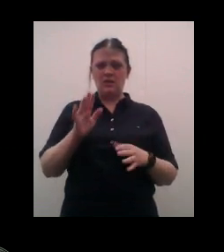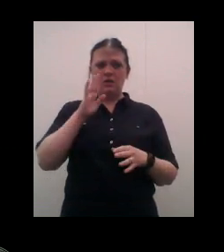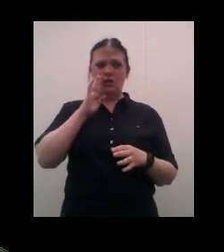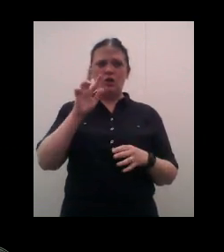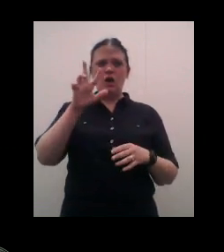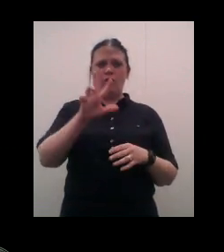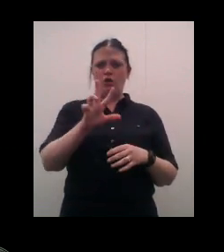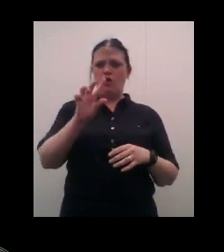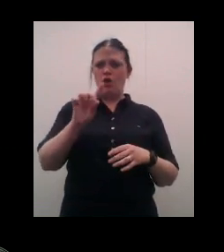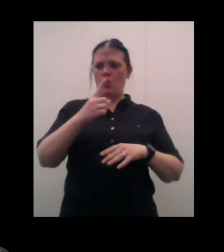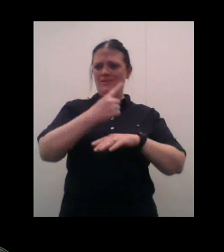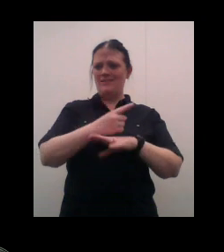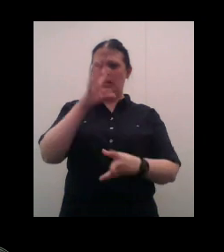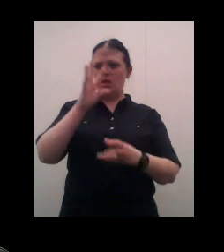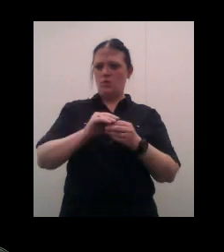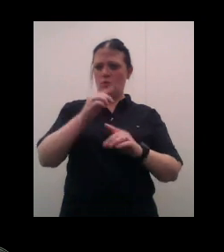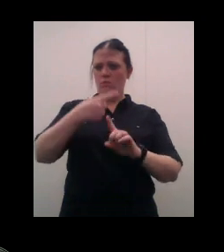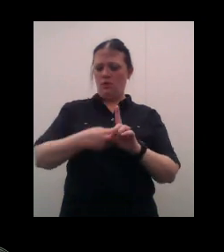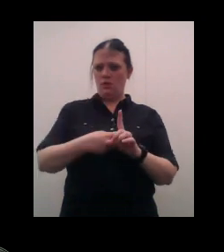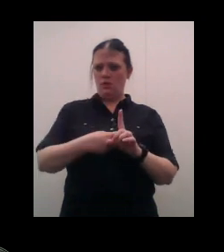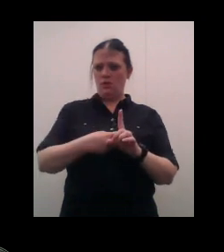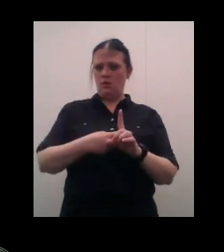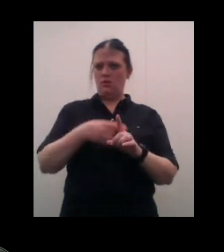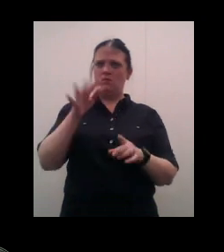31-day month, that would leave us about